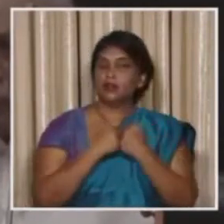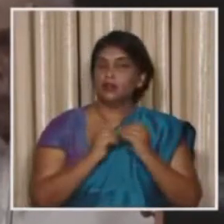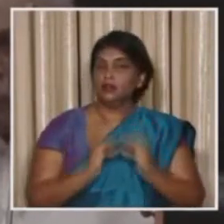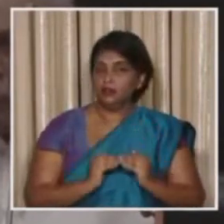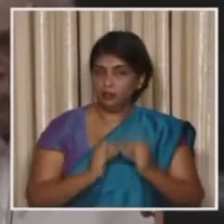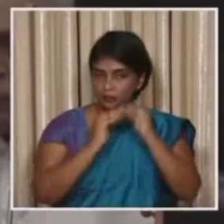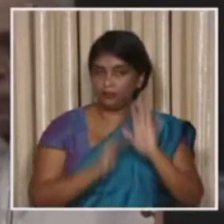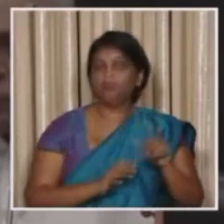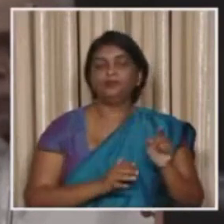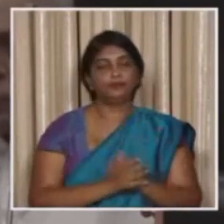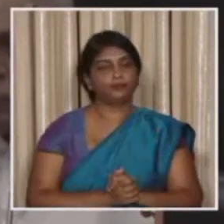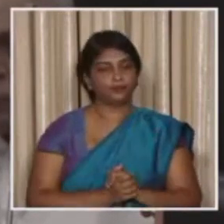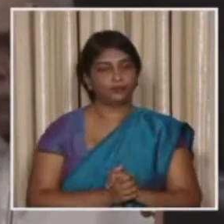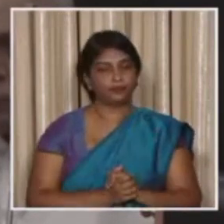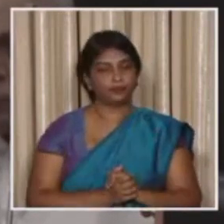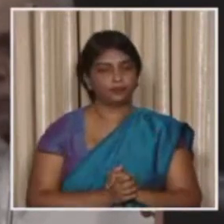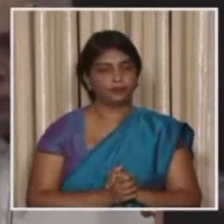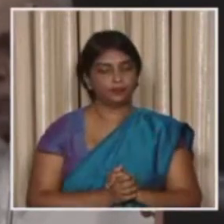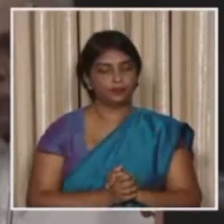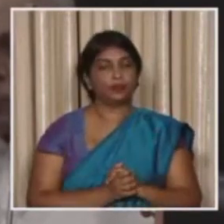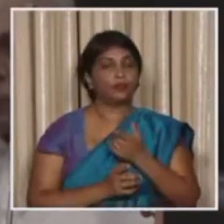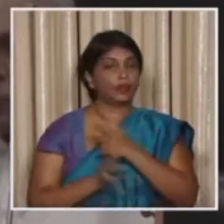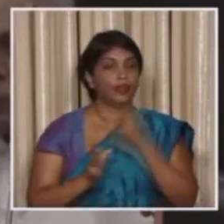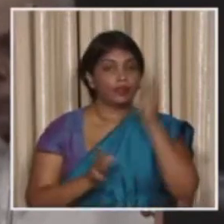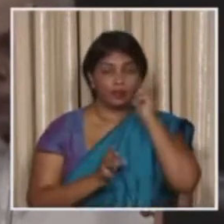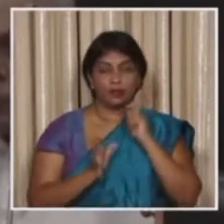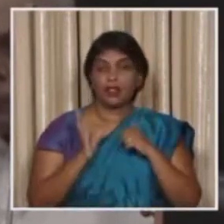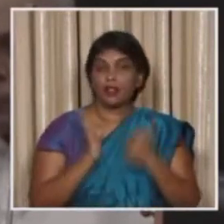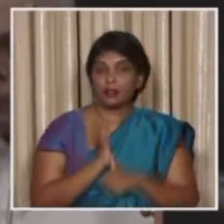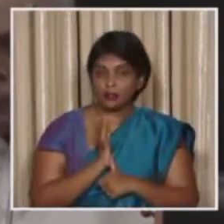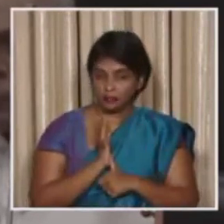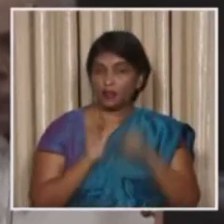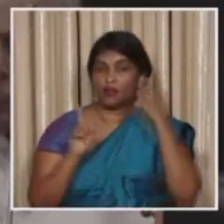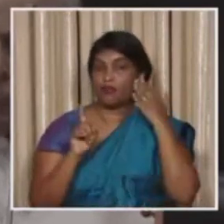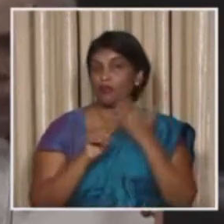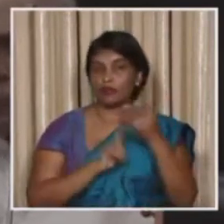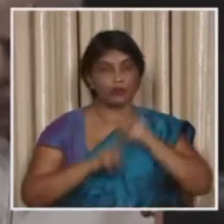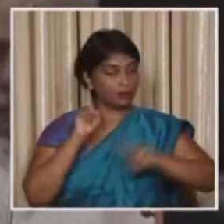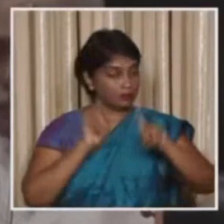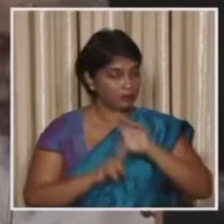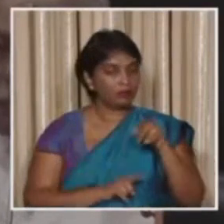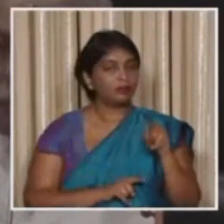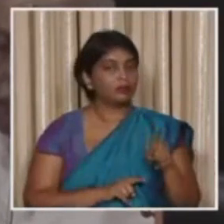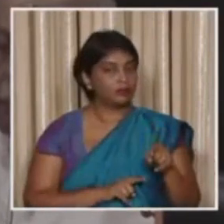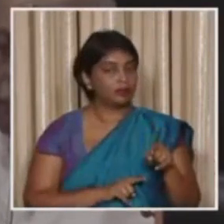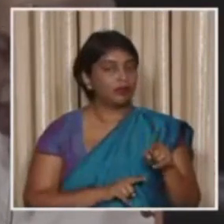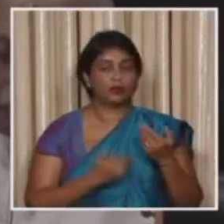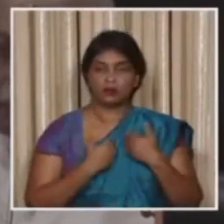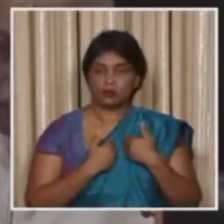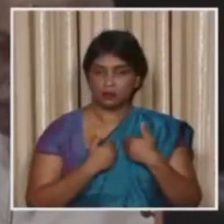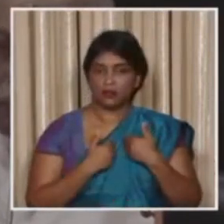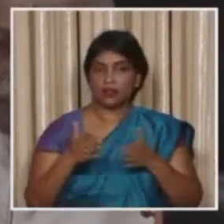outline. Anti-terrorism bill, following the discussions of the suggested amendments to the bill, it to be presented to the Cabinet for